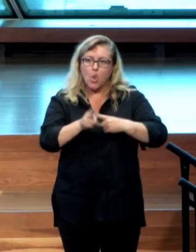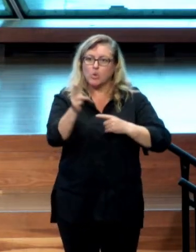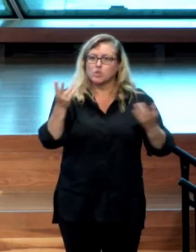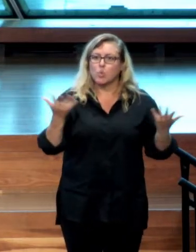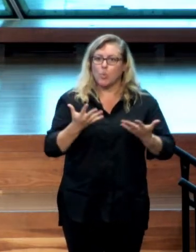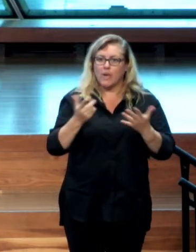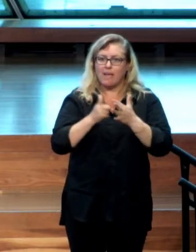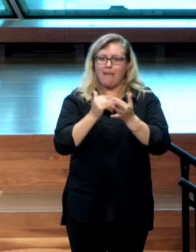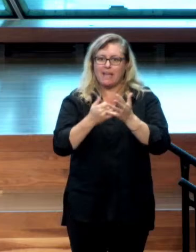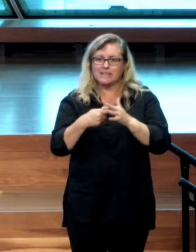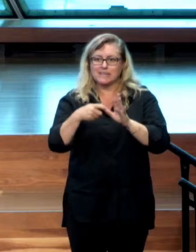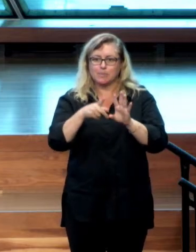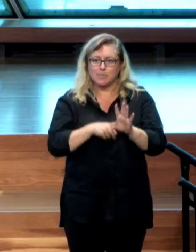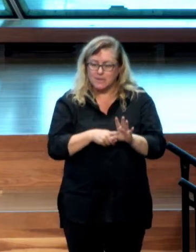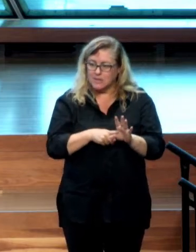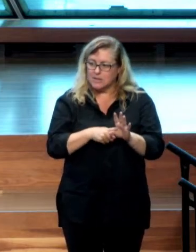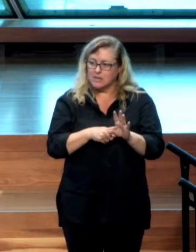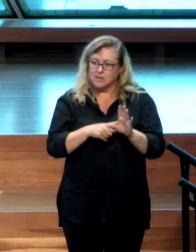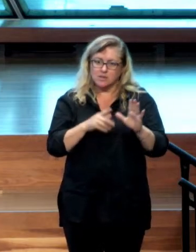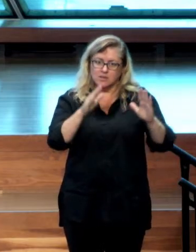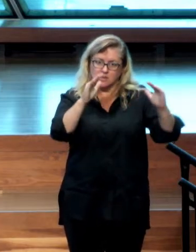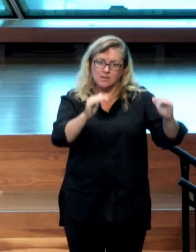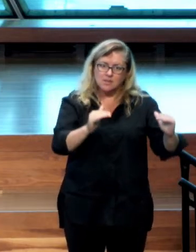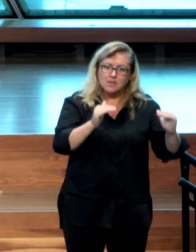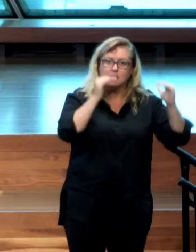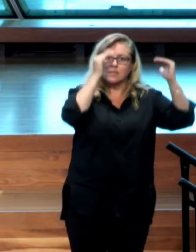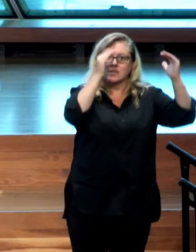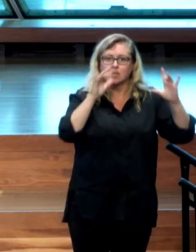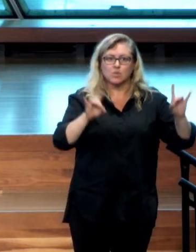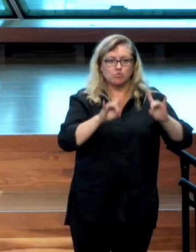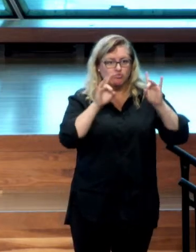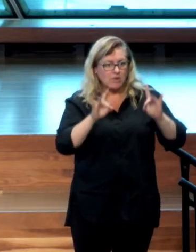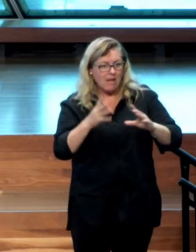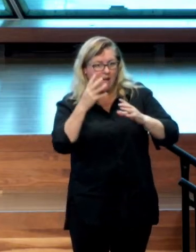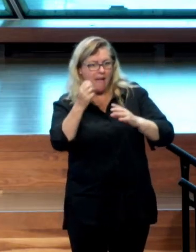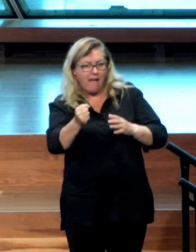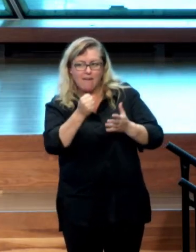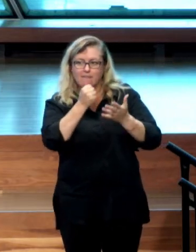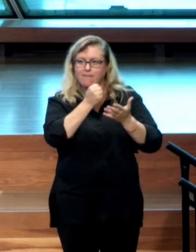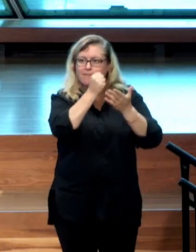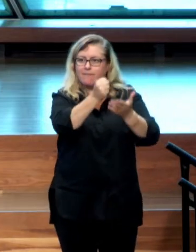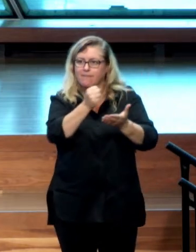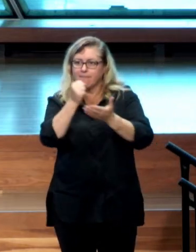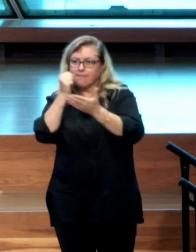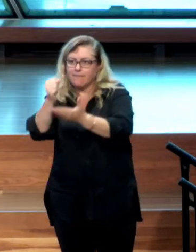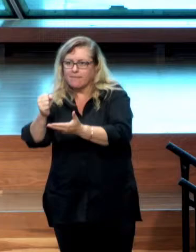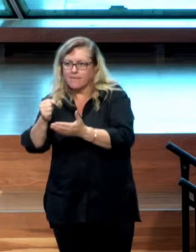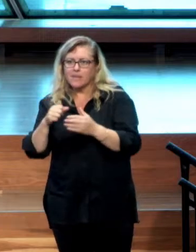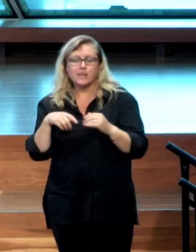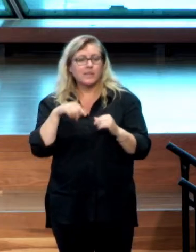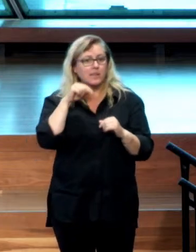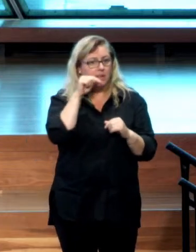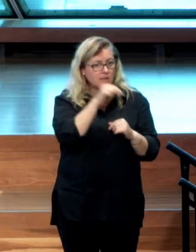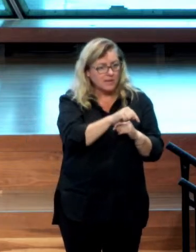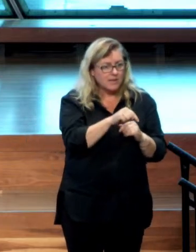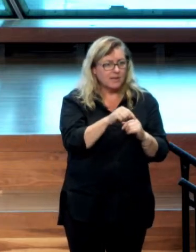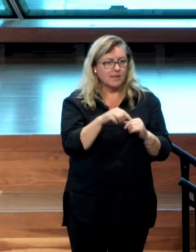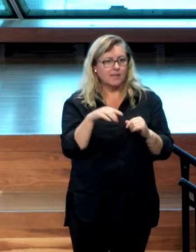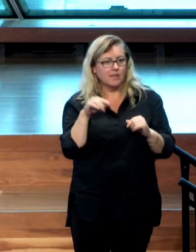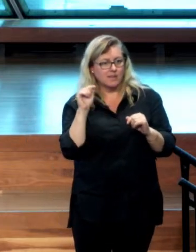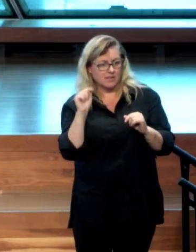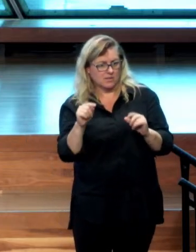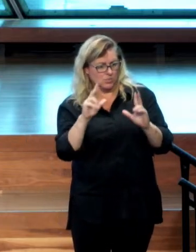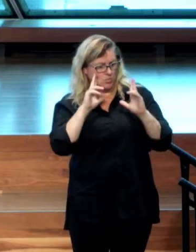a Writers Australia office, so literally a bureaucratic office, in the best forms of the word, bureaucratic office to actually care